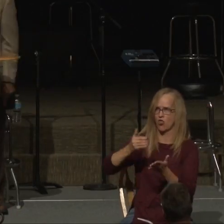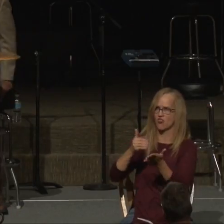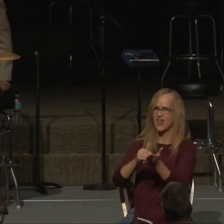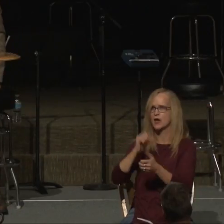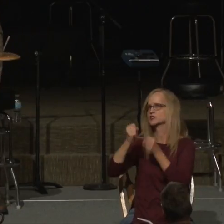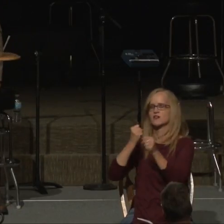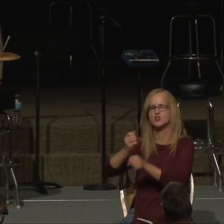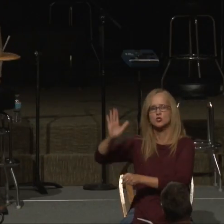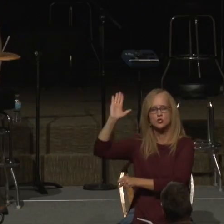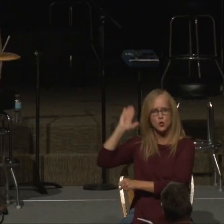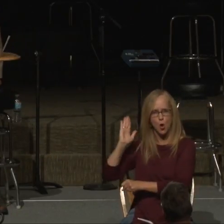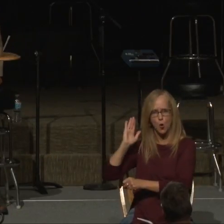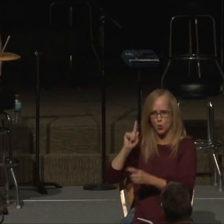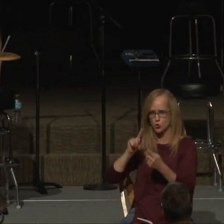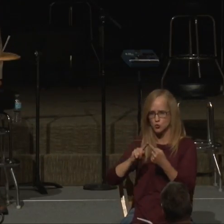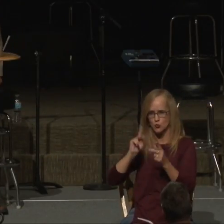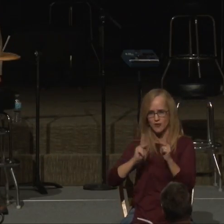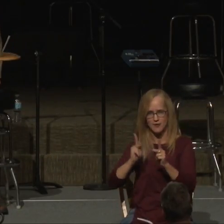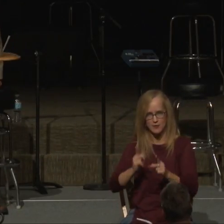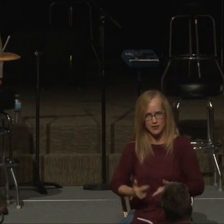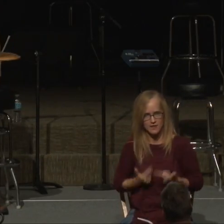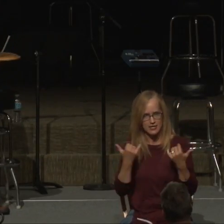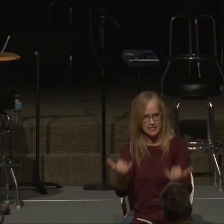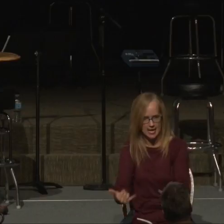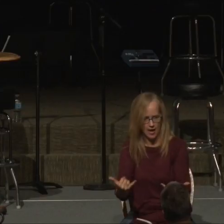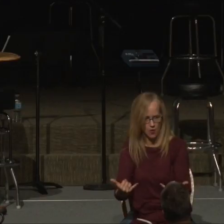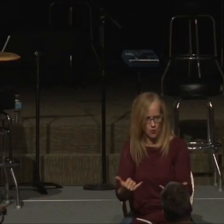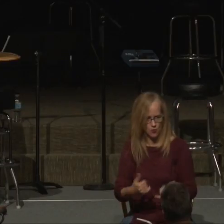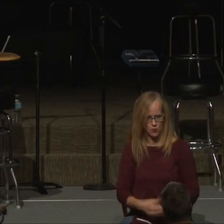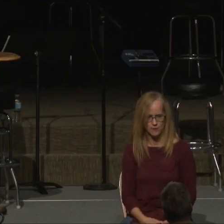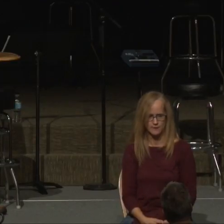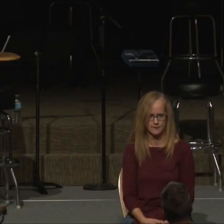ago to the people who are living right now.